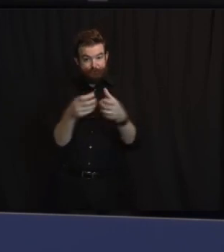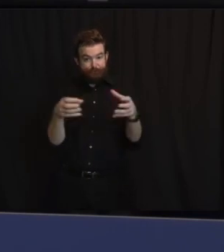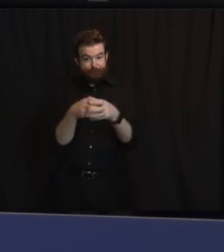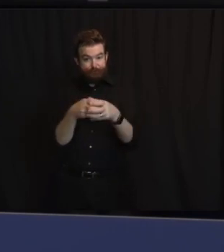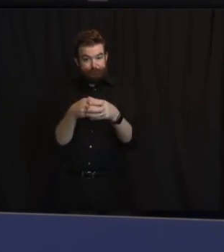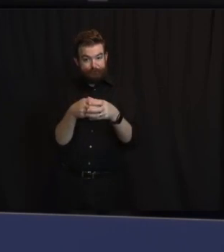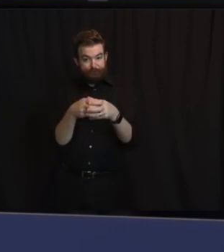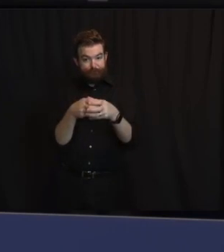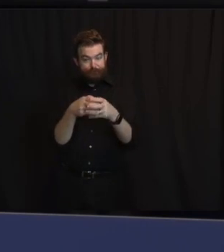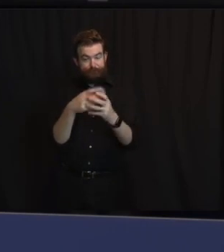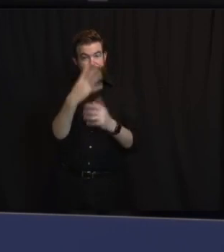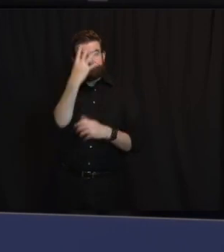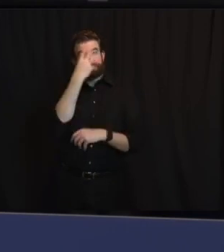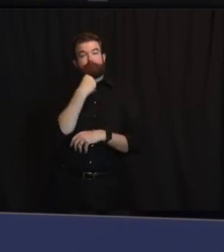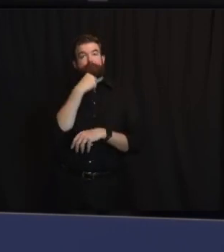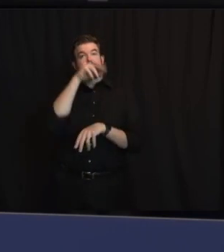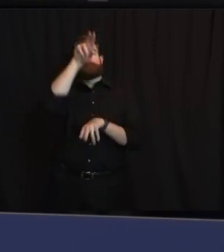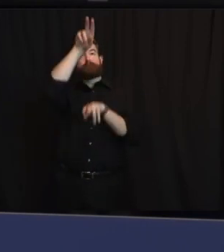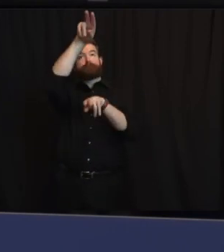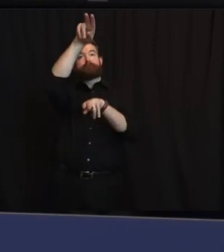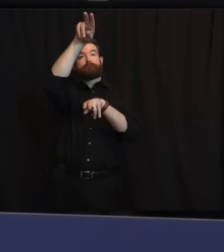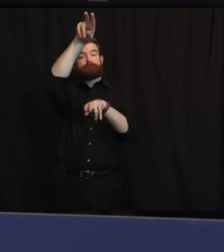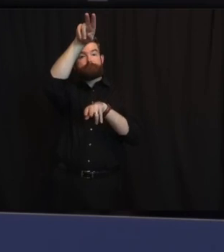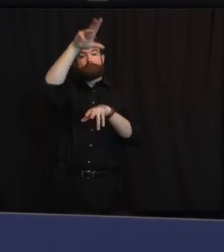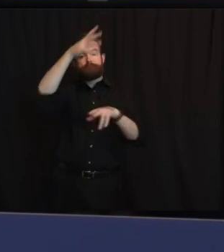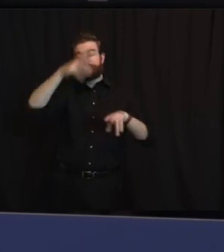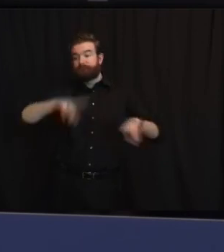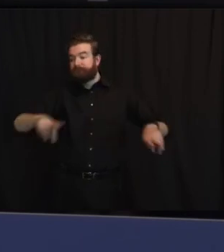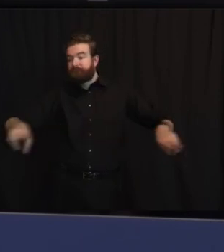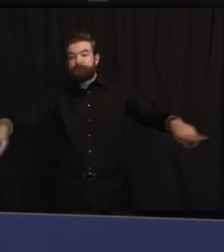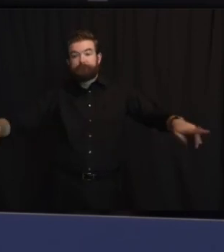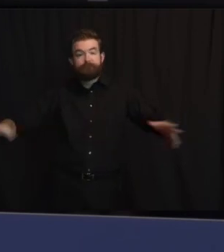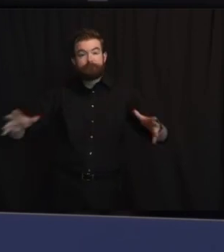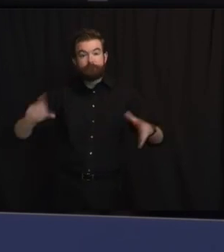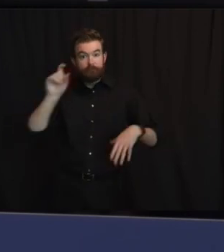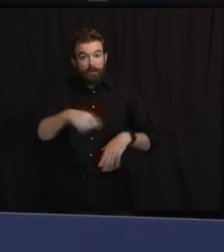an individual gets sick or tests positive, which includes